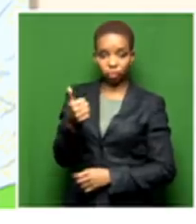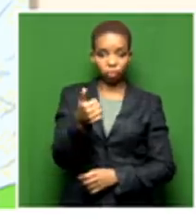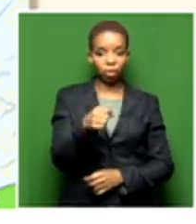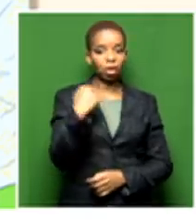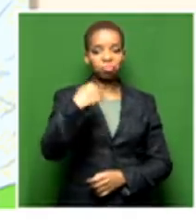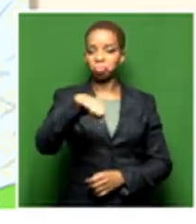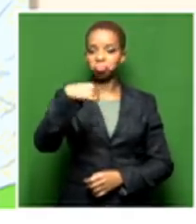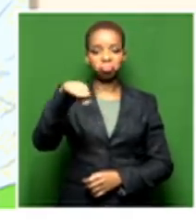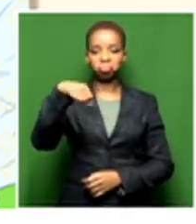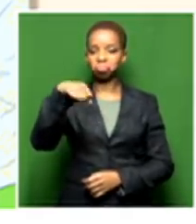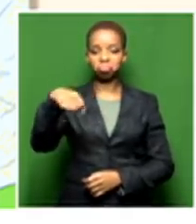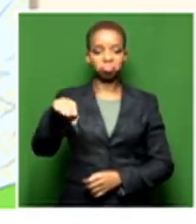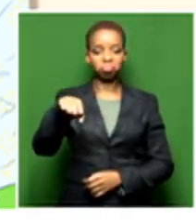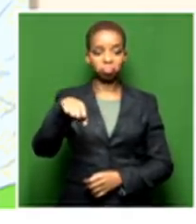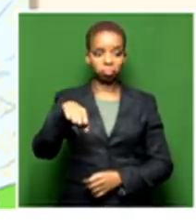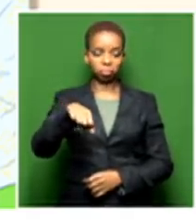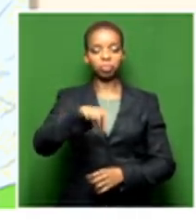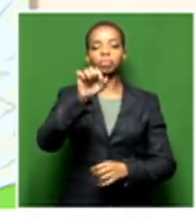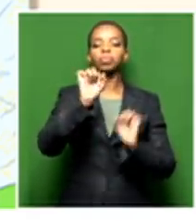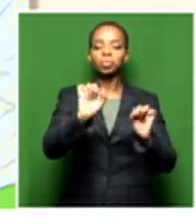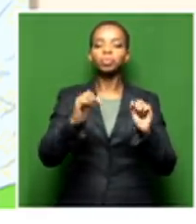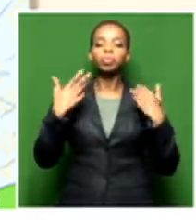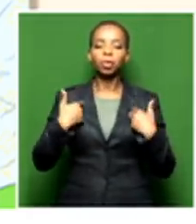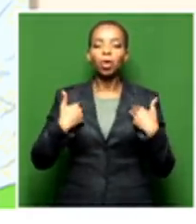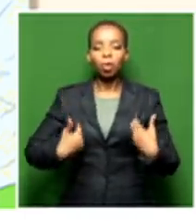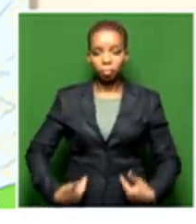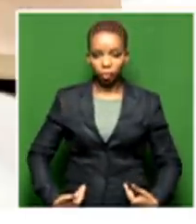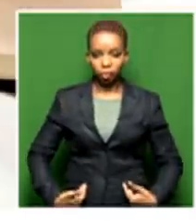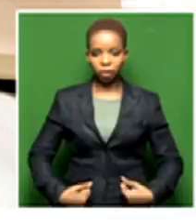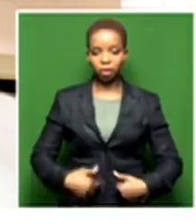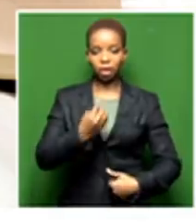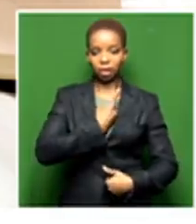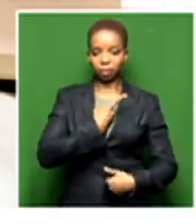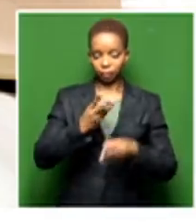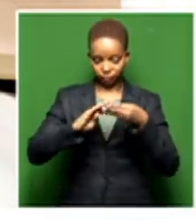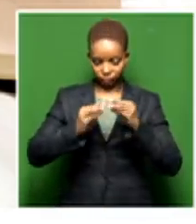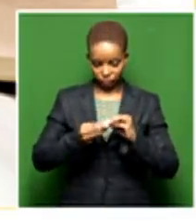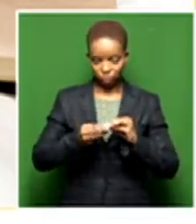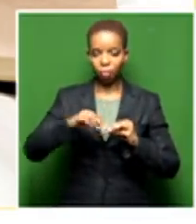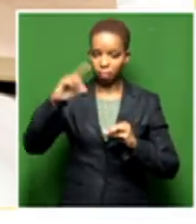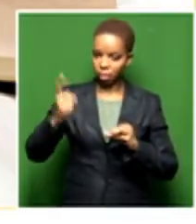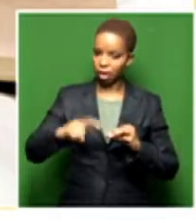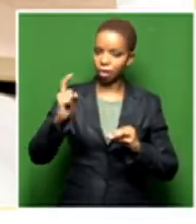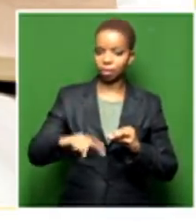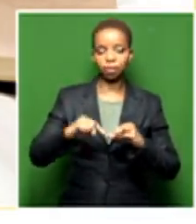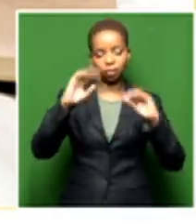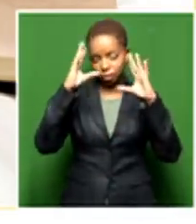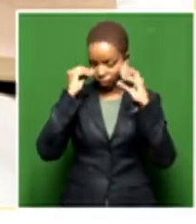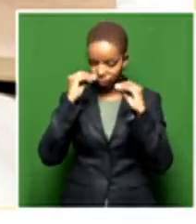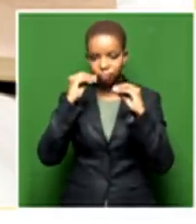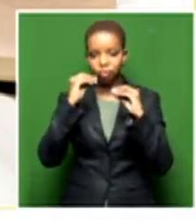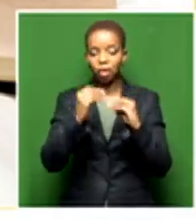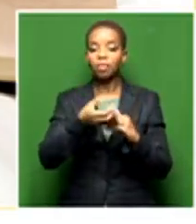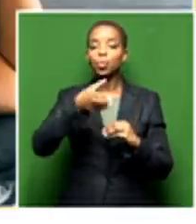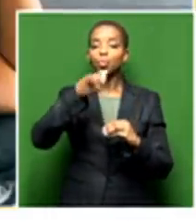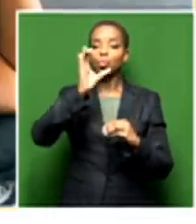No, definitely not. So your body is in a cycle, and you do need to have that sleep. And energy drinks,